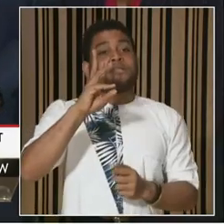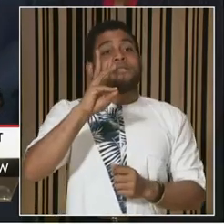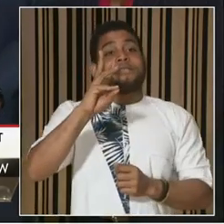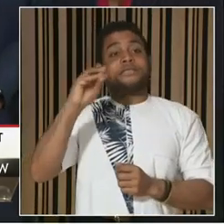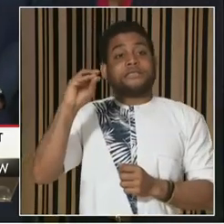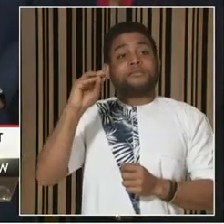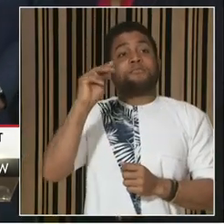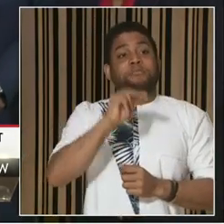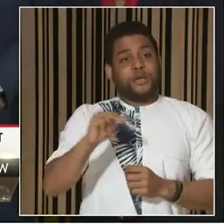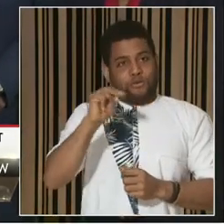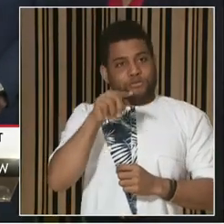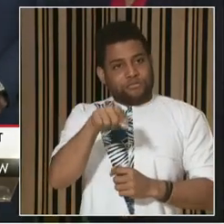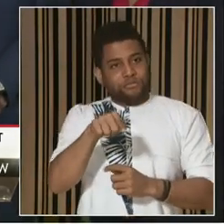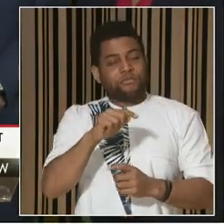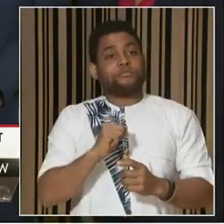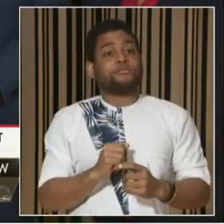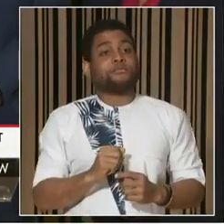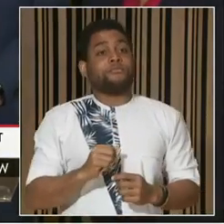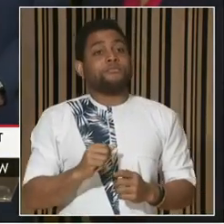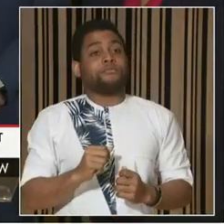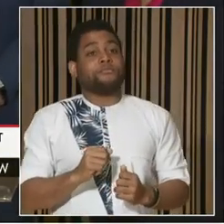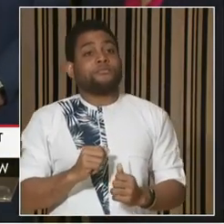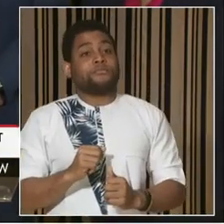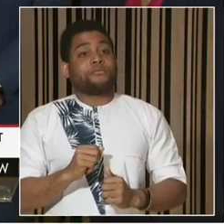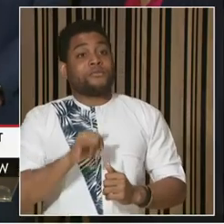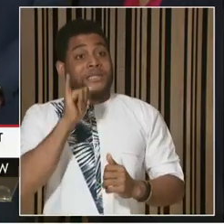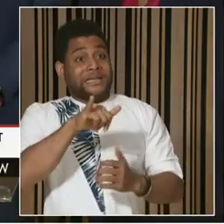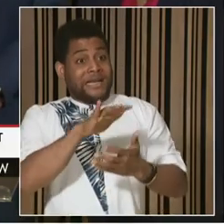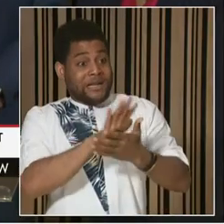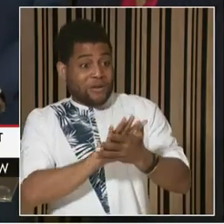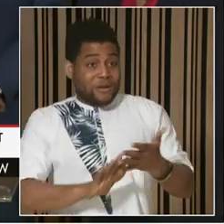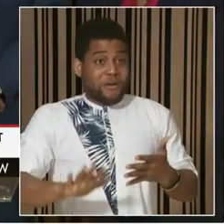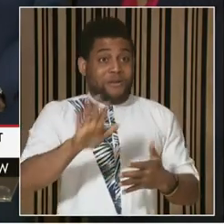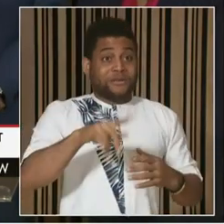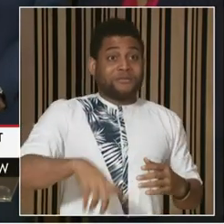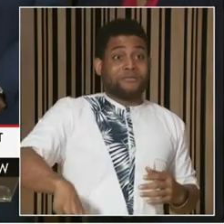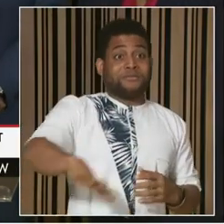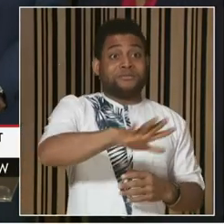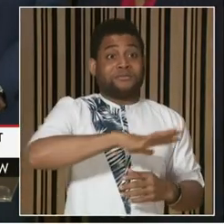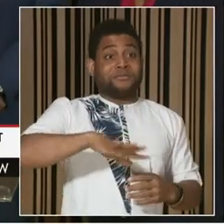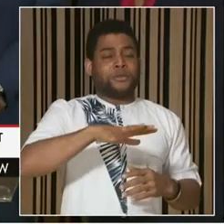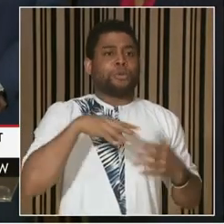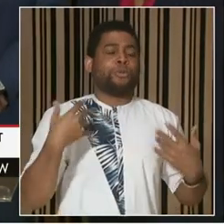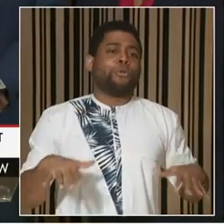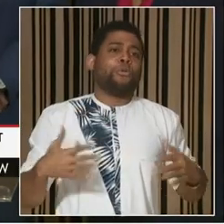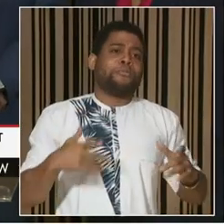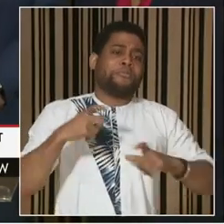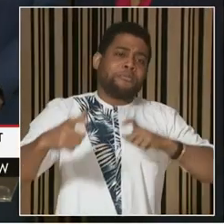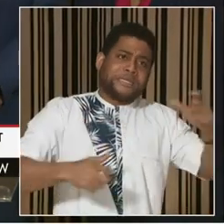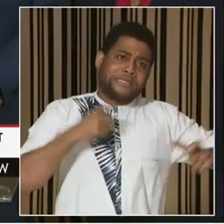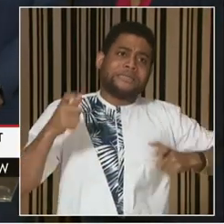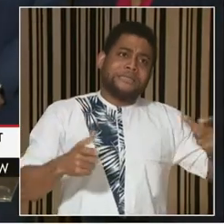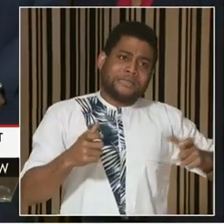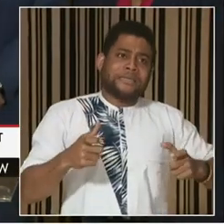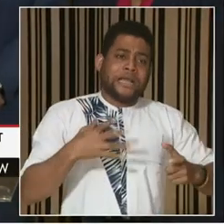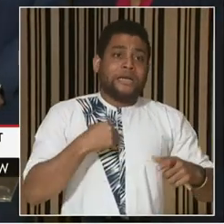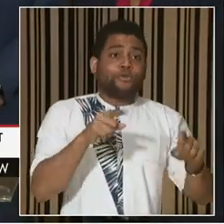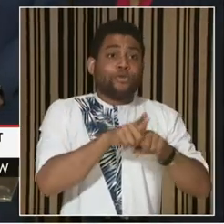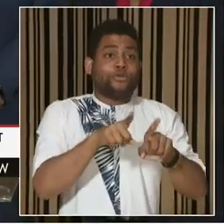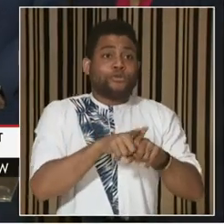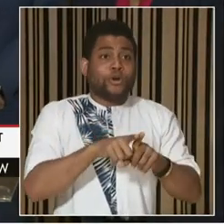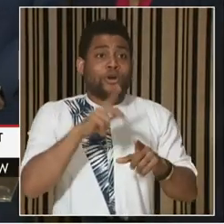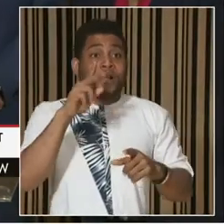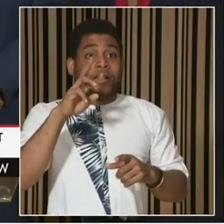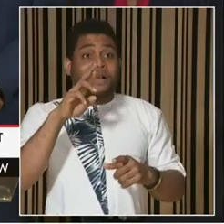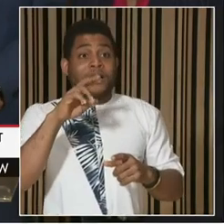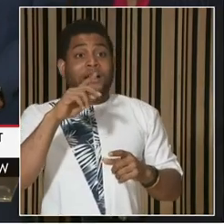mentioned that the campus is 100 acres, so a lot can happen there, including an NFL stadium. But what we